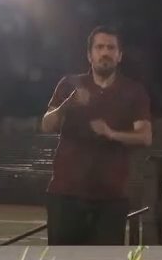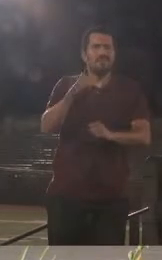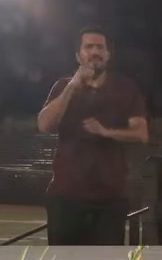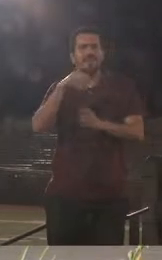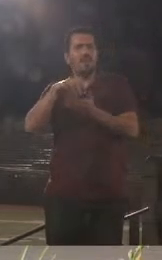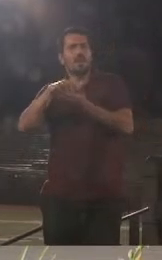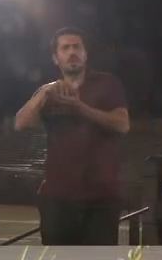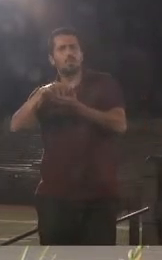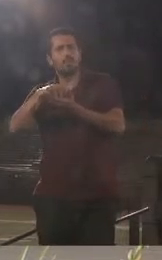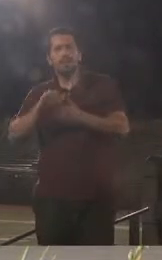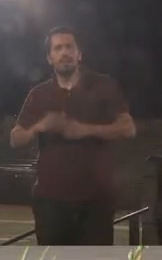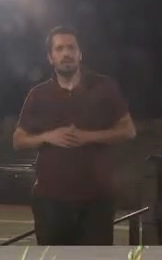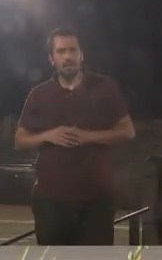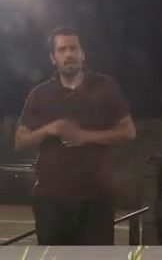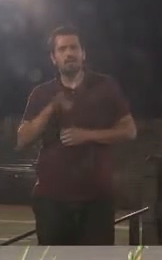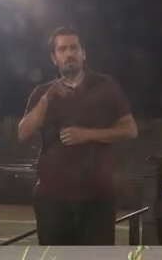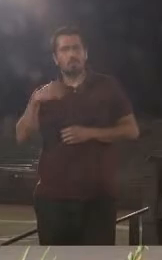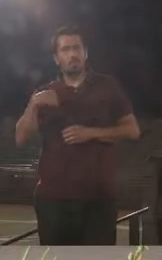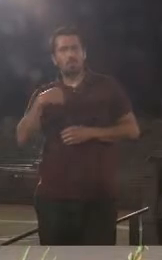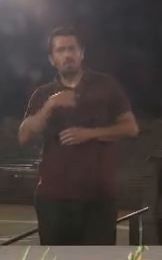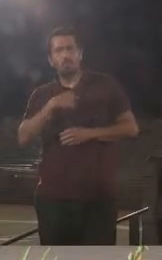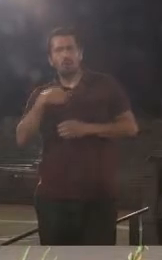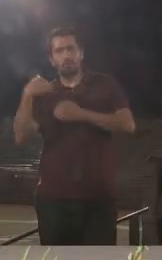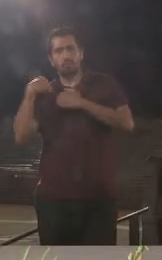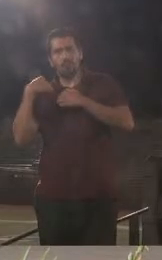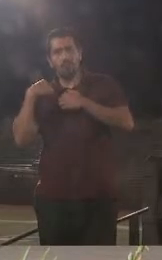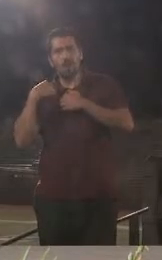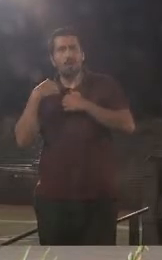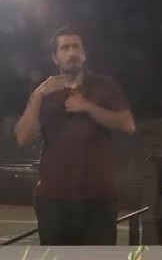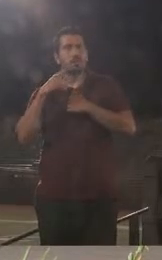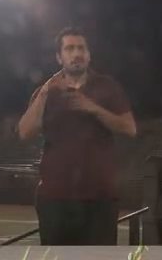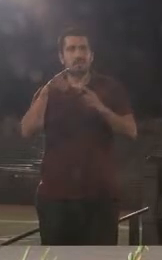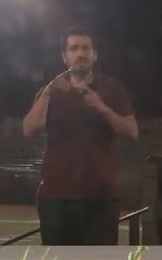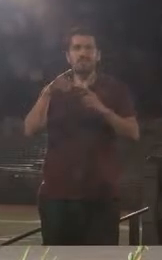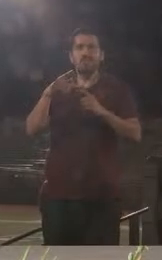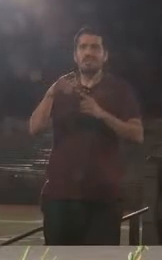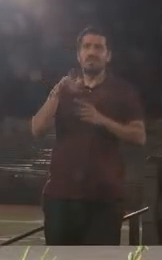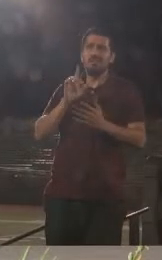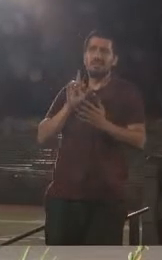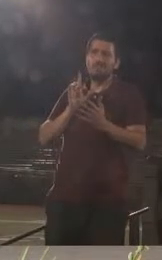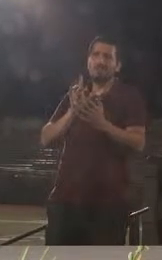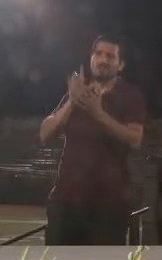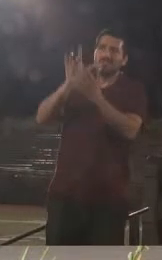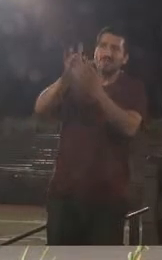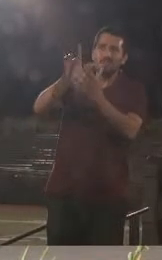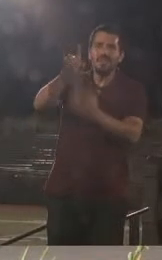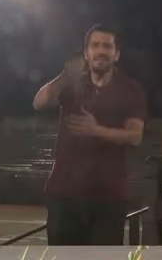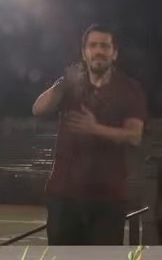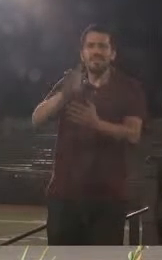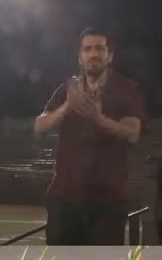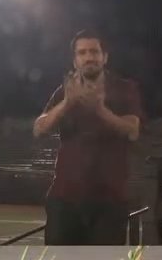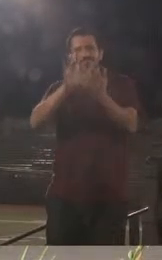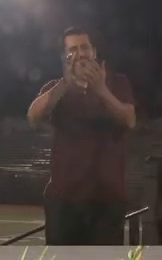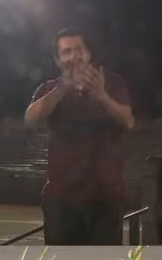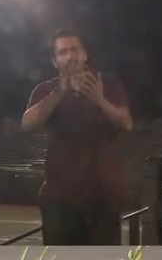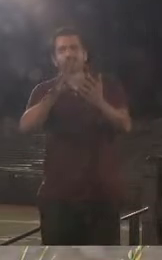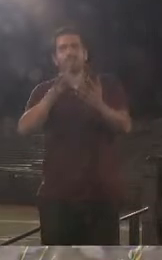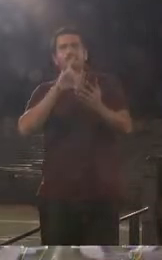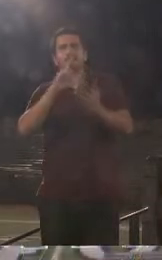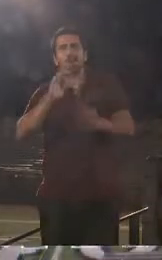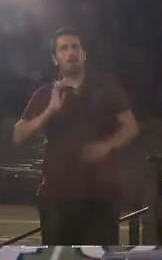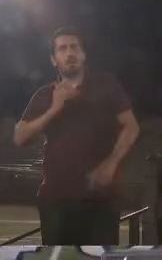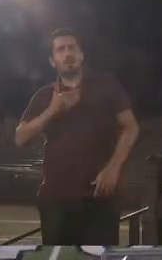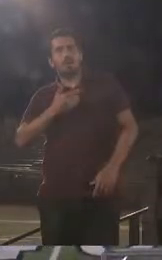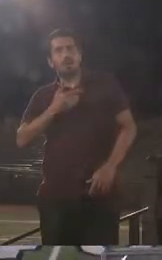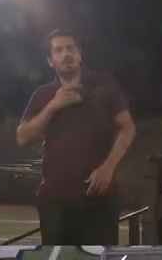have a responsibility to break down the barriers that prevent us from reaching out to one another and create spaces where our voices can